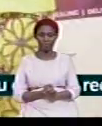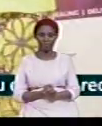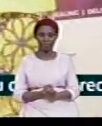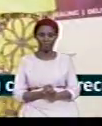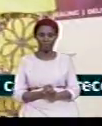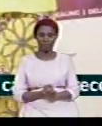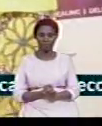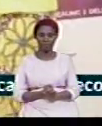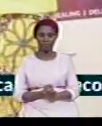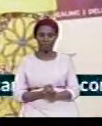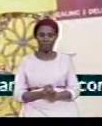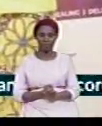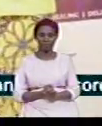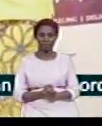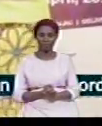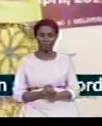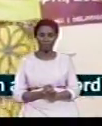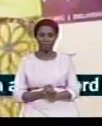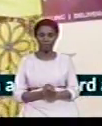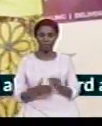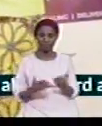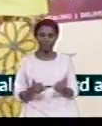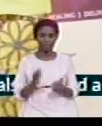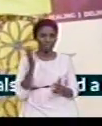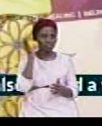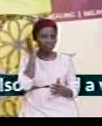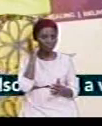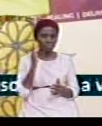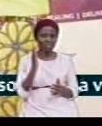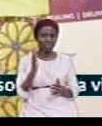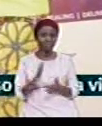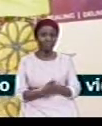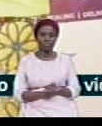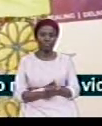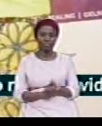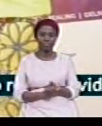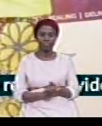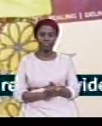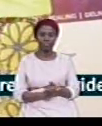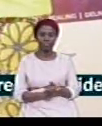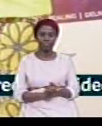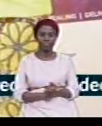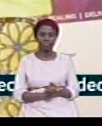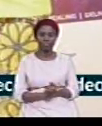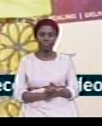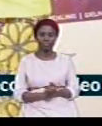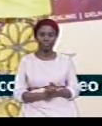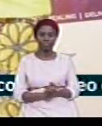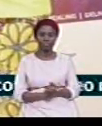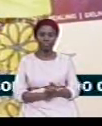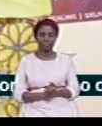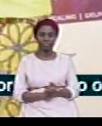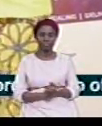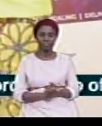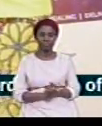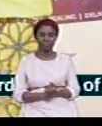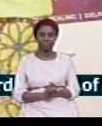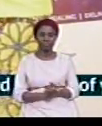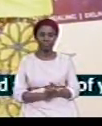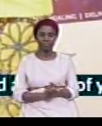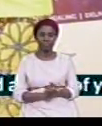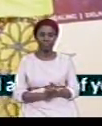Testimony. Yes. Let's hear testimony. Okay, so I have Richard Frimpong from Kasua here. Please